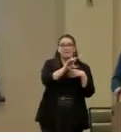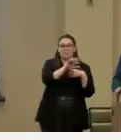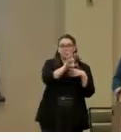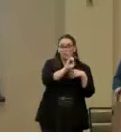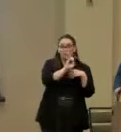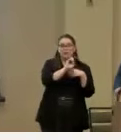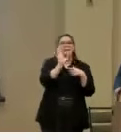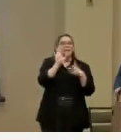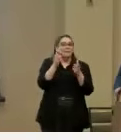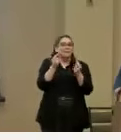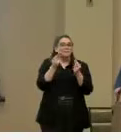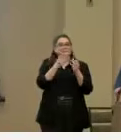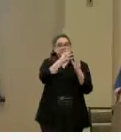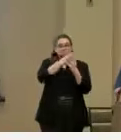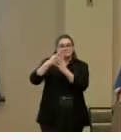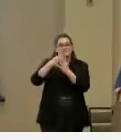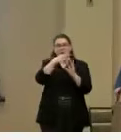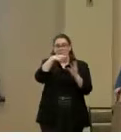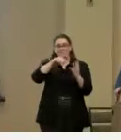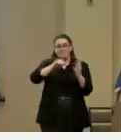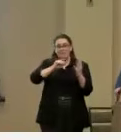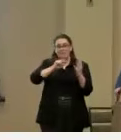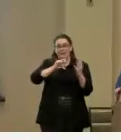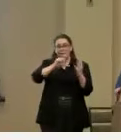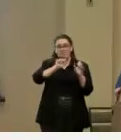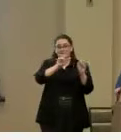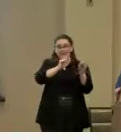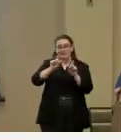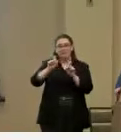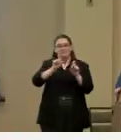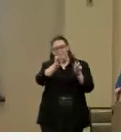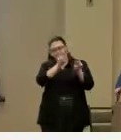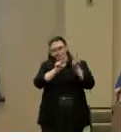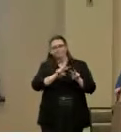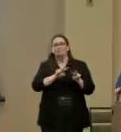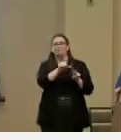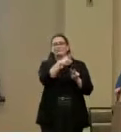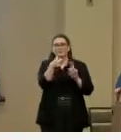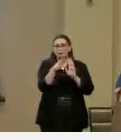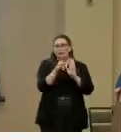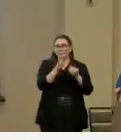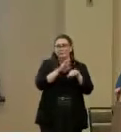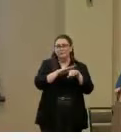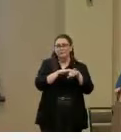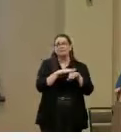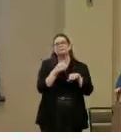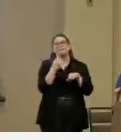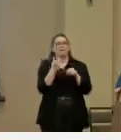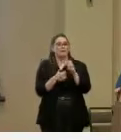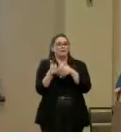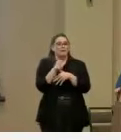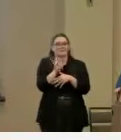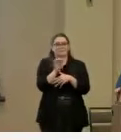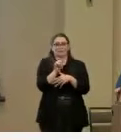they look for certain other markers. Because rheumatoid factor, which is the main test seen in